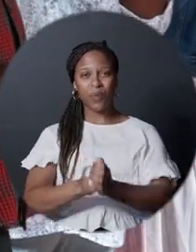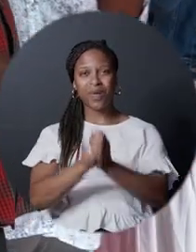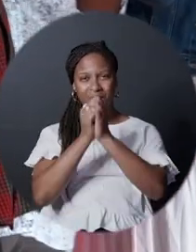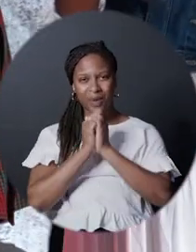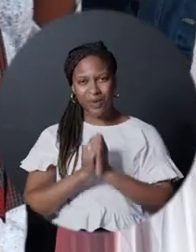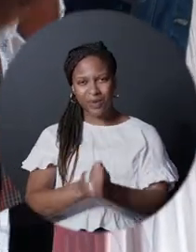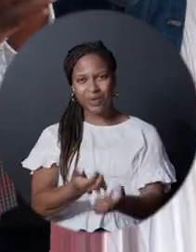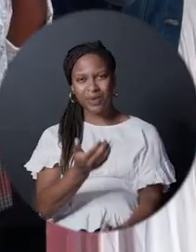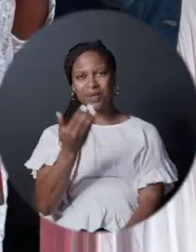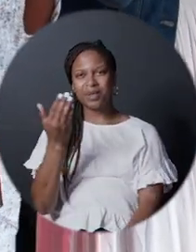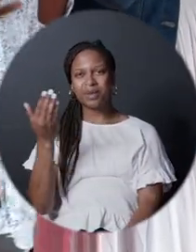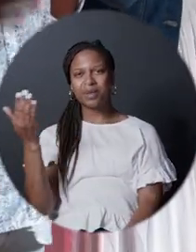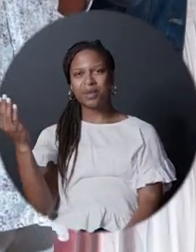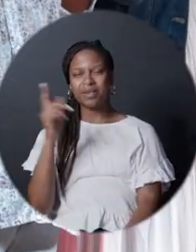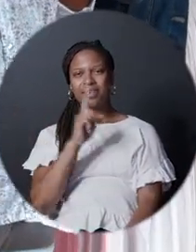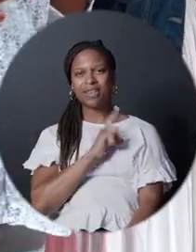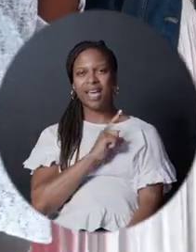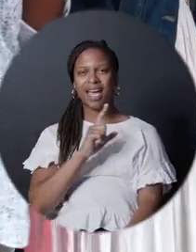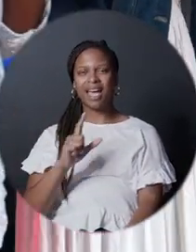We worship you.